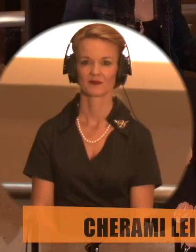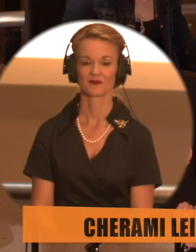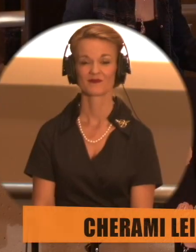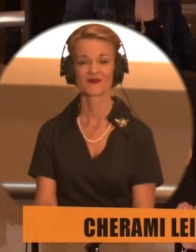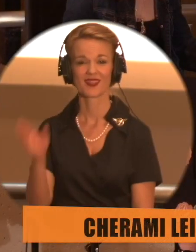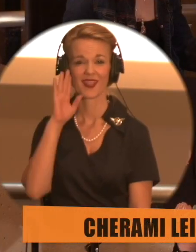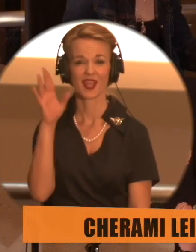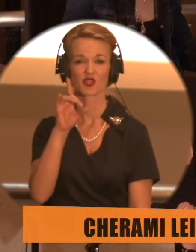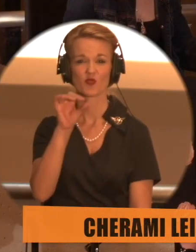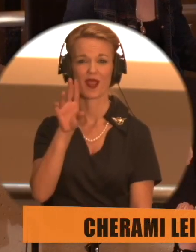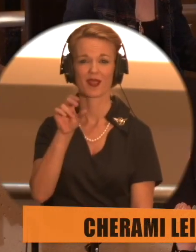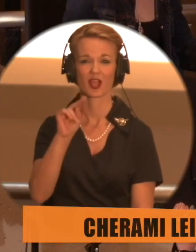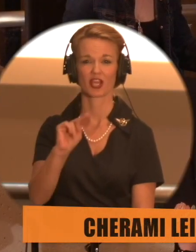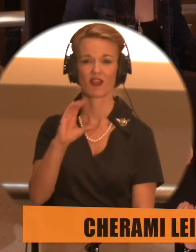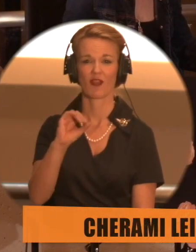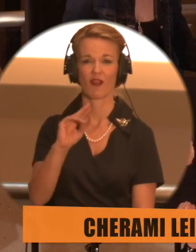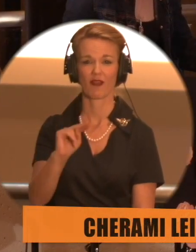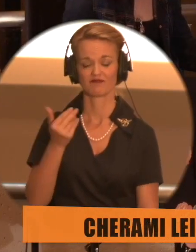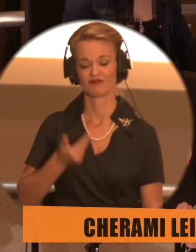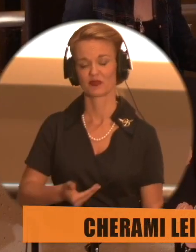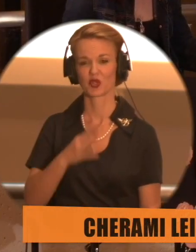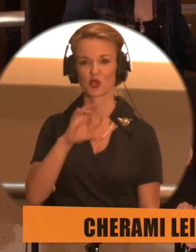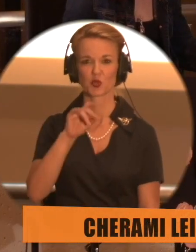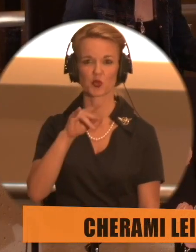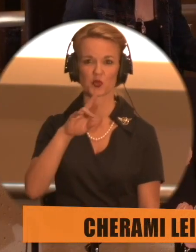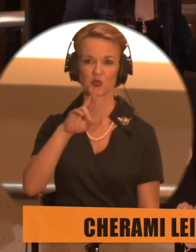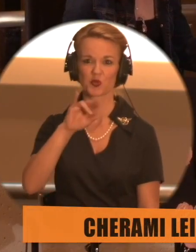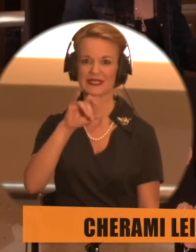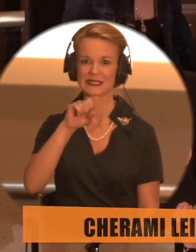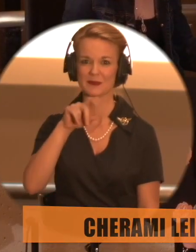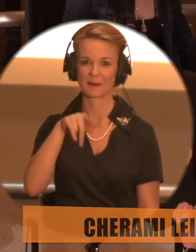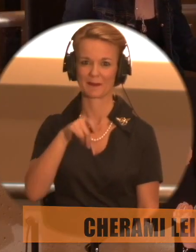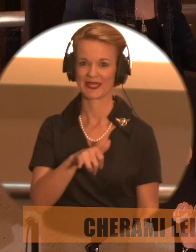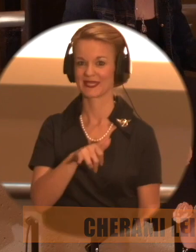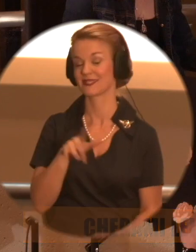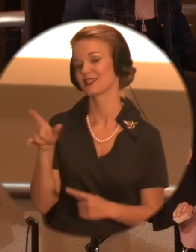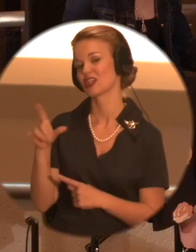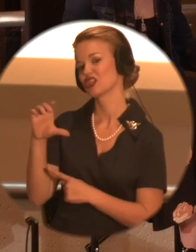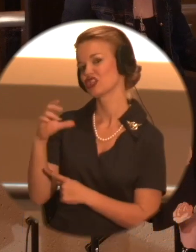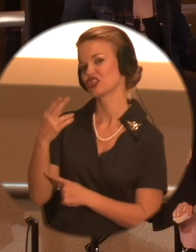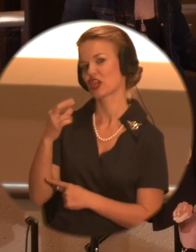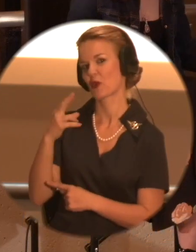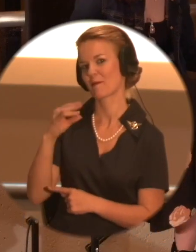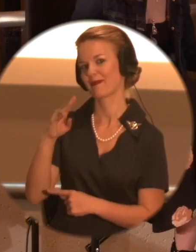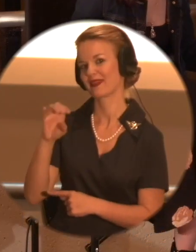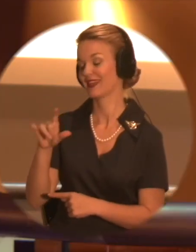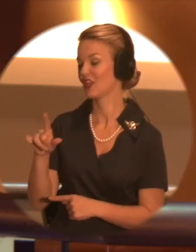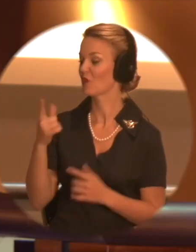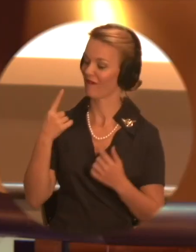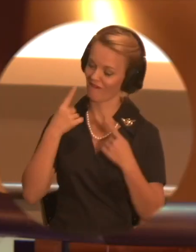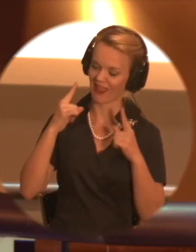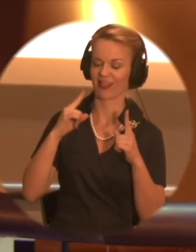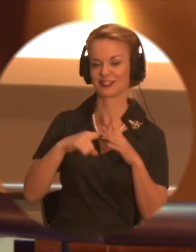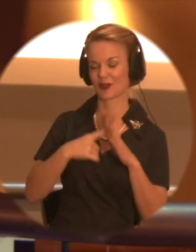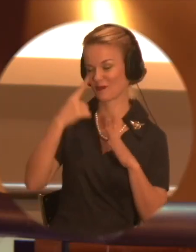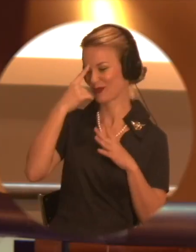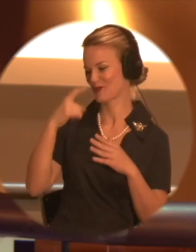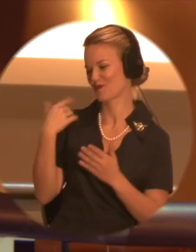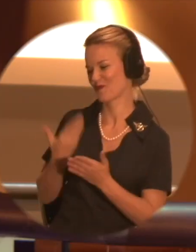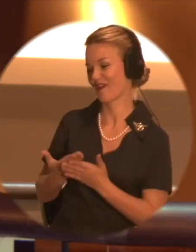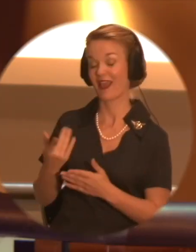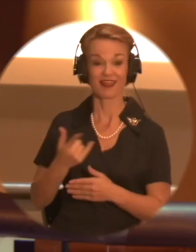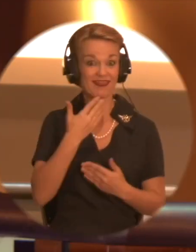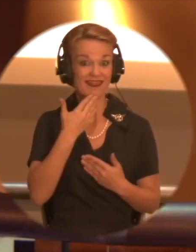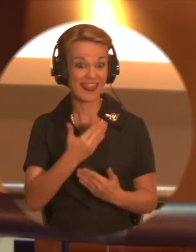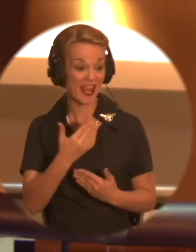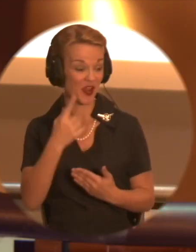Hey, DragonCon, Crispy here, and we're with our friend Cherami. Hello. Thank you for coming. We can finally start the convention. You're here. Oh my gosh, thanks. It's your first for letting time. me come hang out.